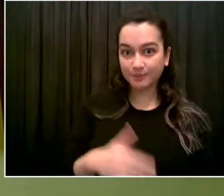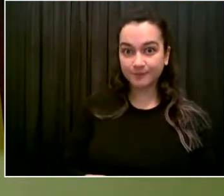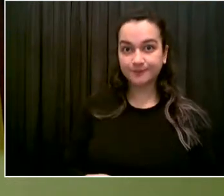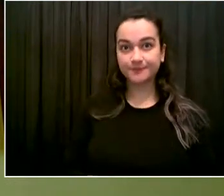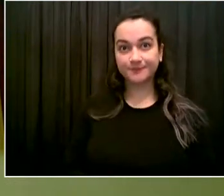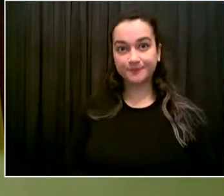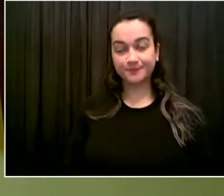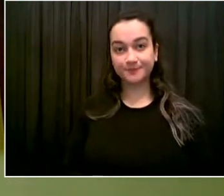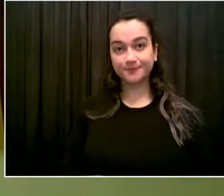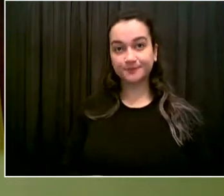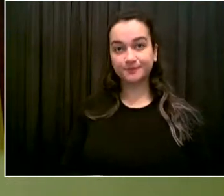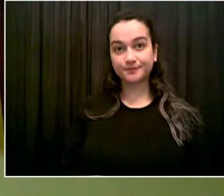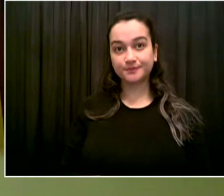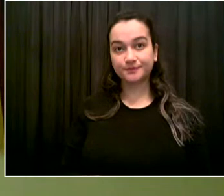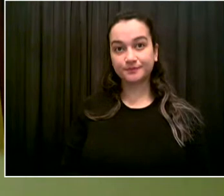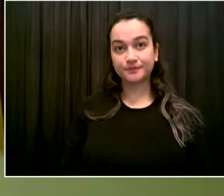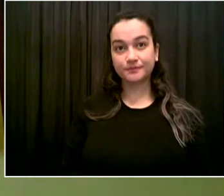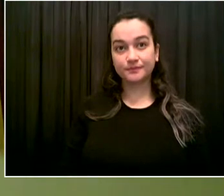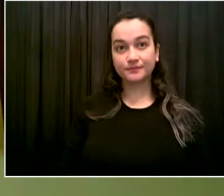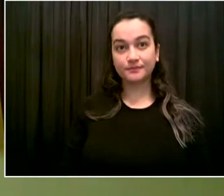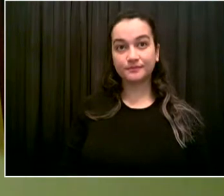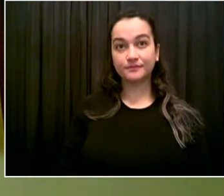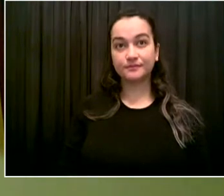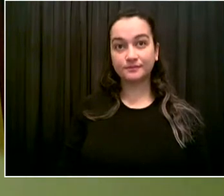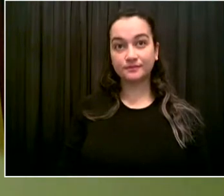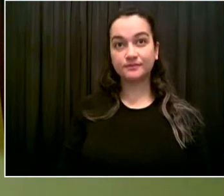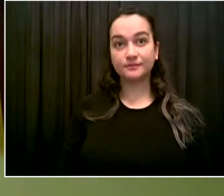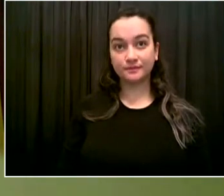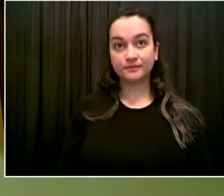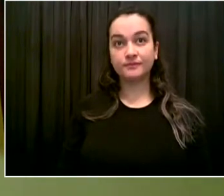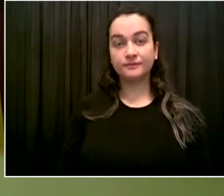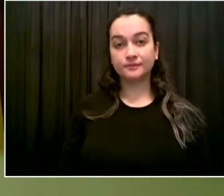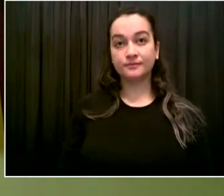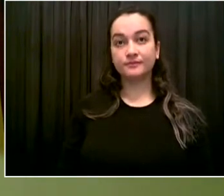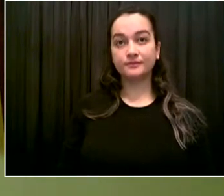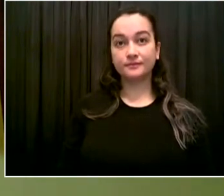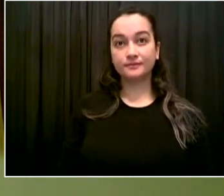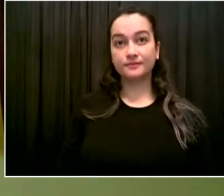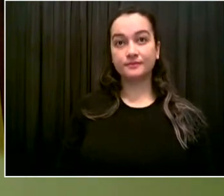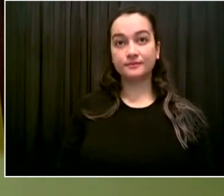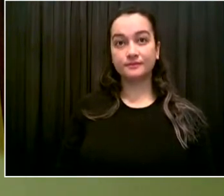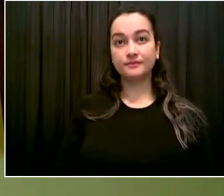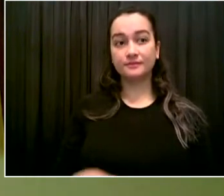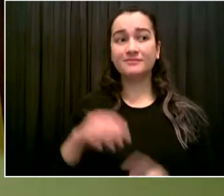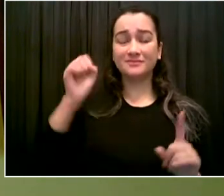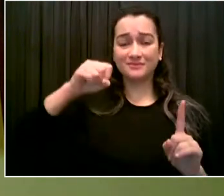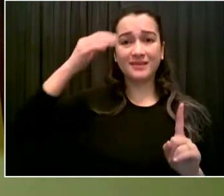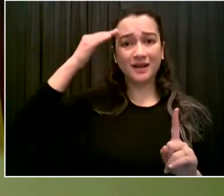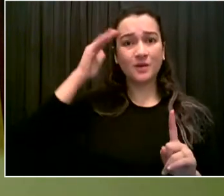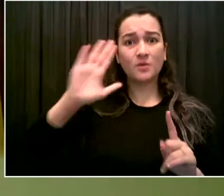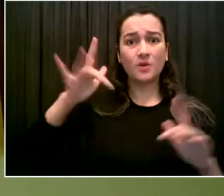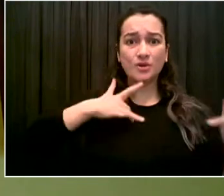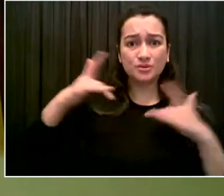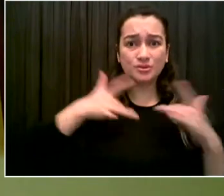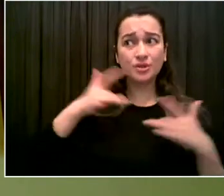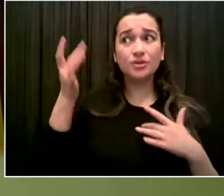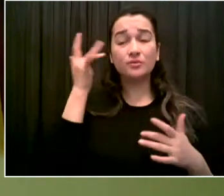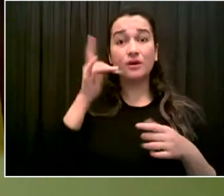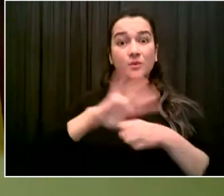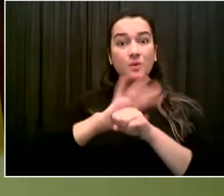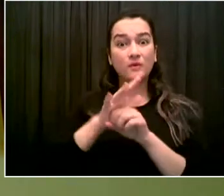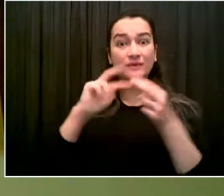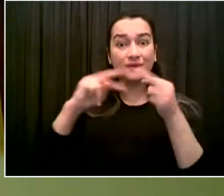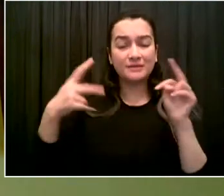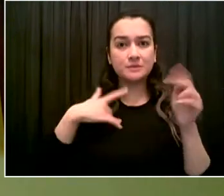We know the virus has the ability to fight back against us through the power of evolution. It can there's selection, and it can try to become